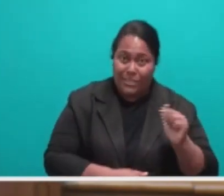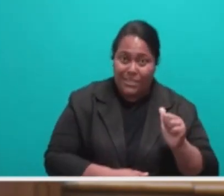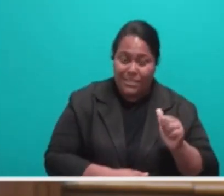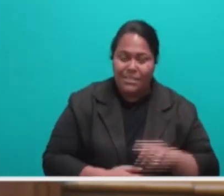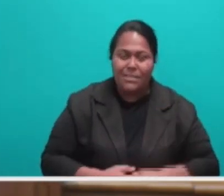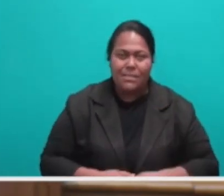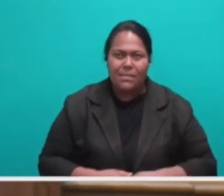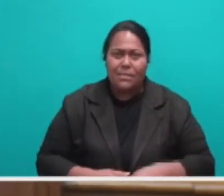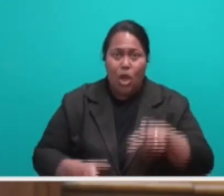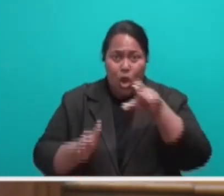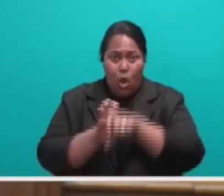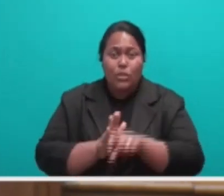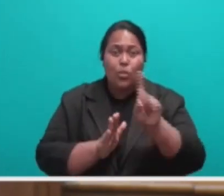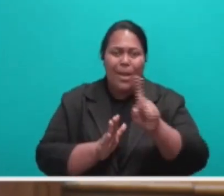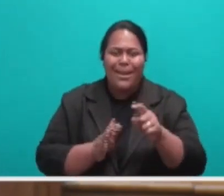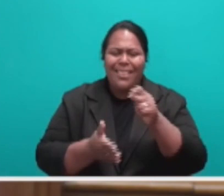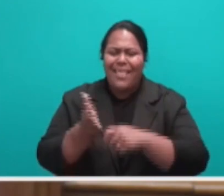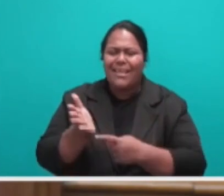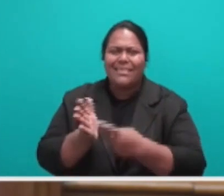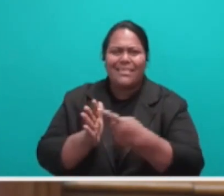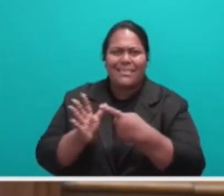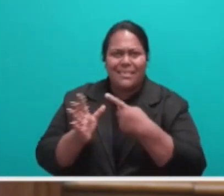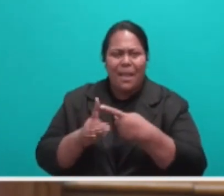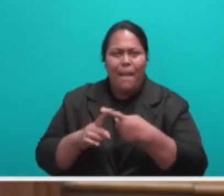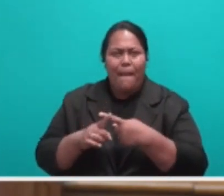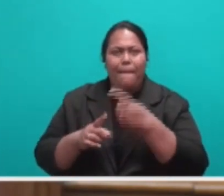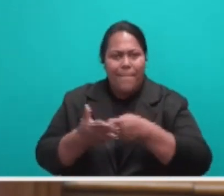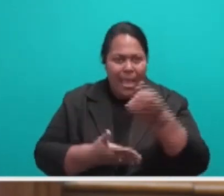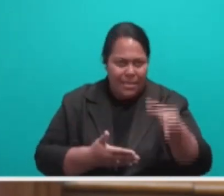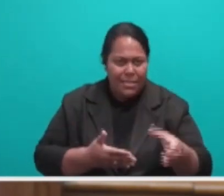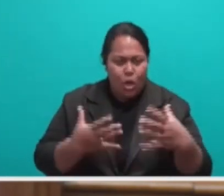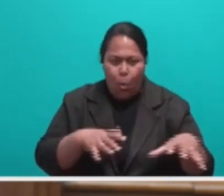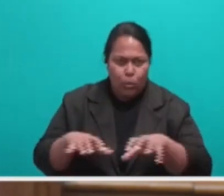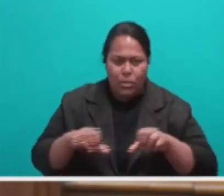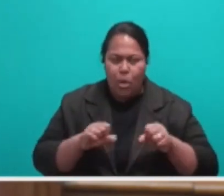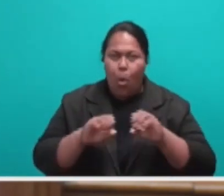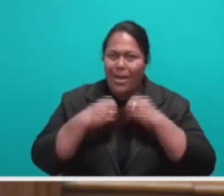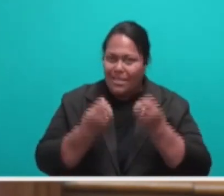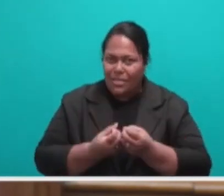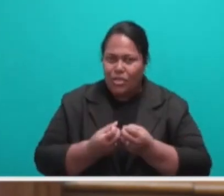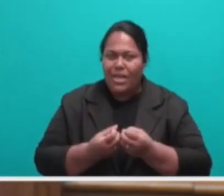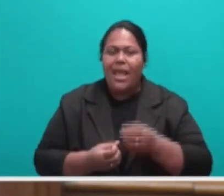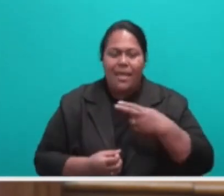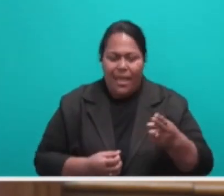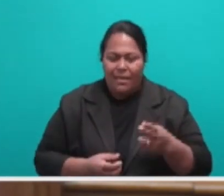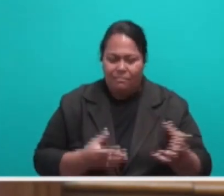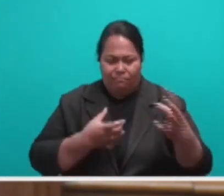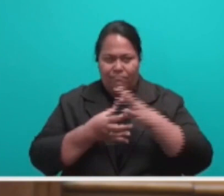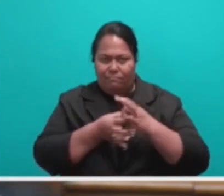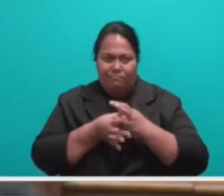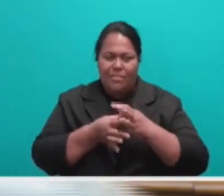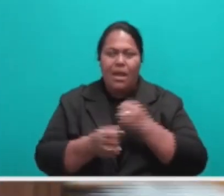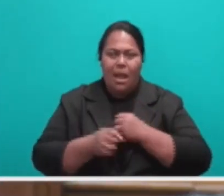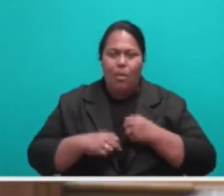these are costs to the taxpayers and the host organizations that engage our government ministers and officials.